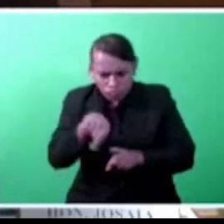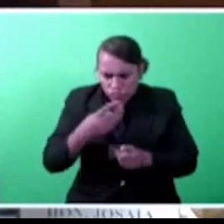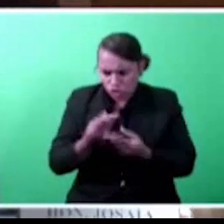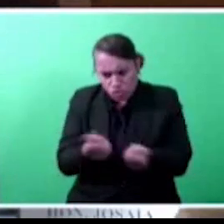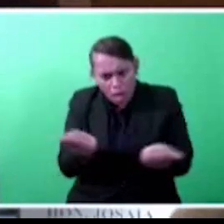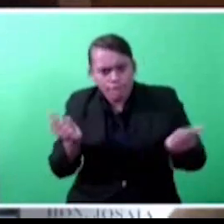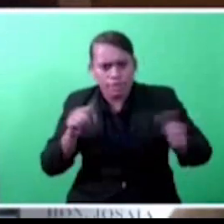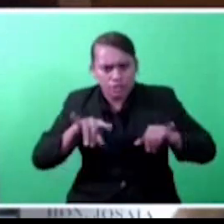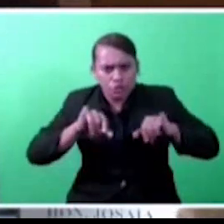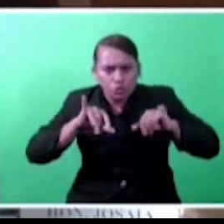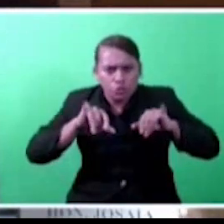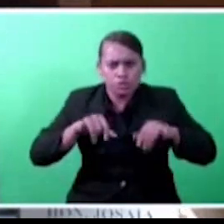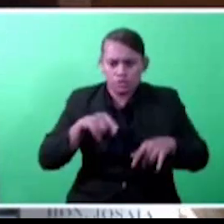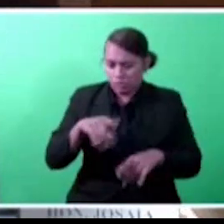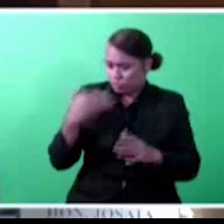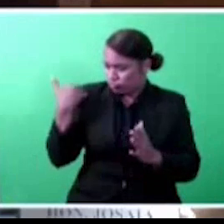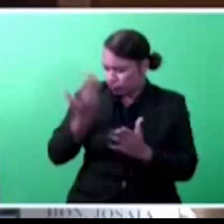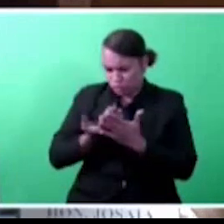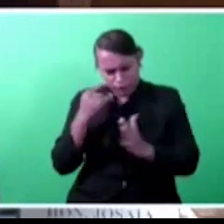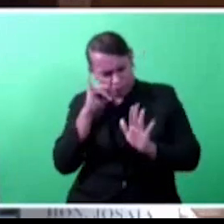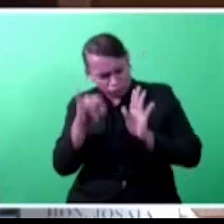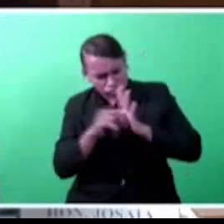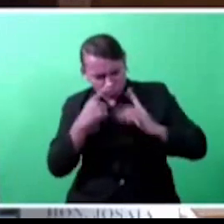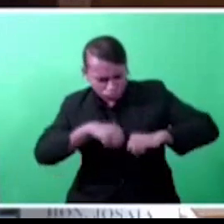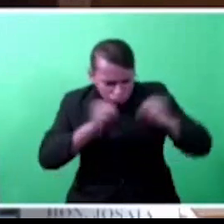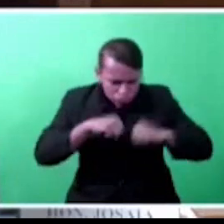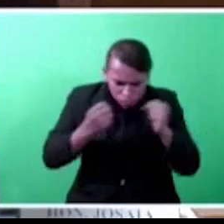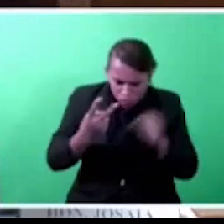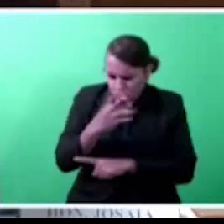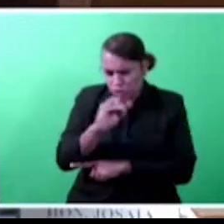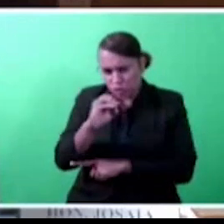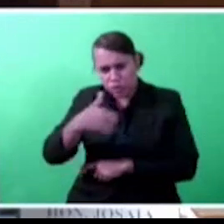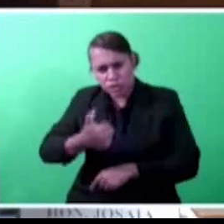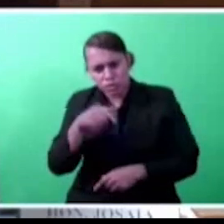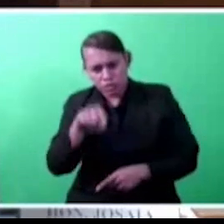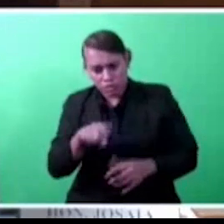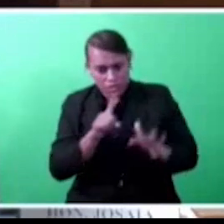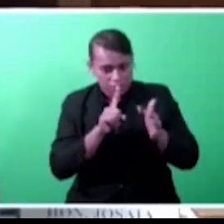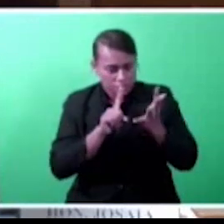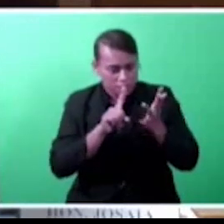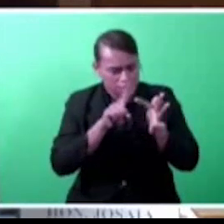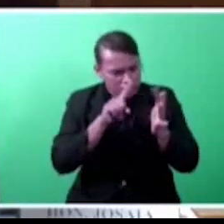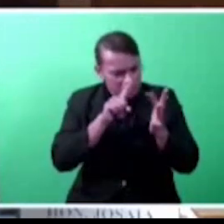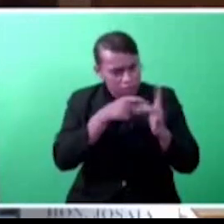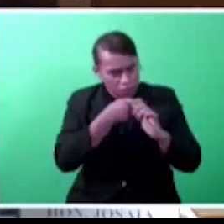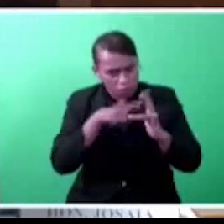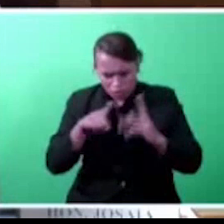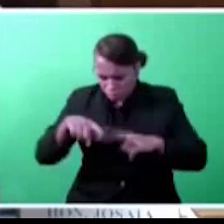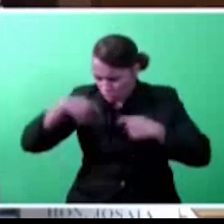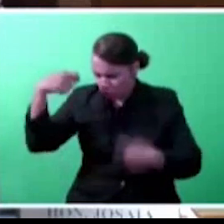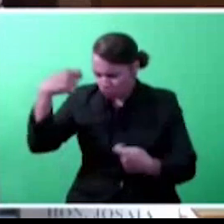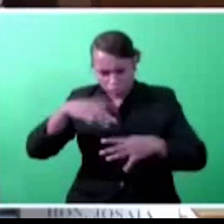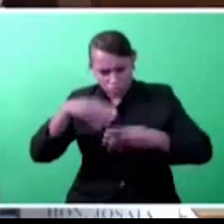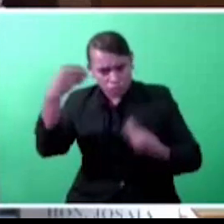were actually identified in 2006 ICAO Audit of Fiji's civil aviation system. The objective of the ICVM,